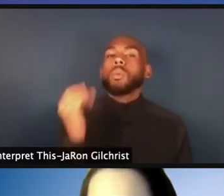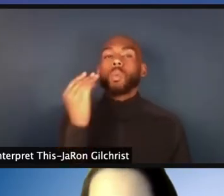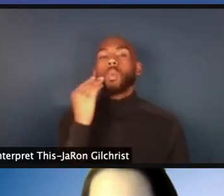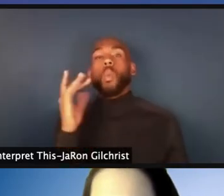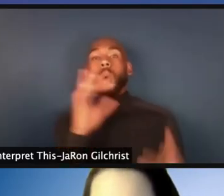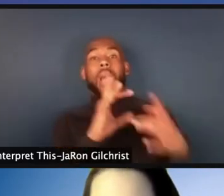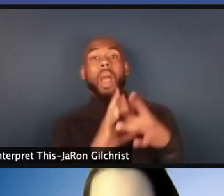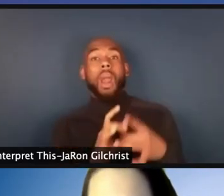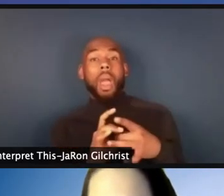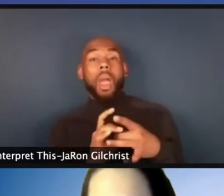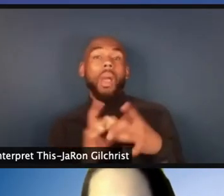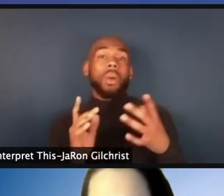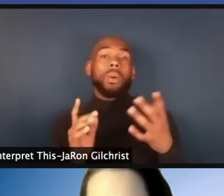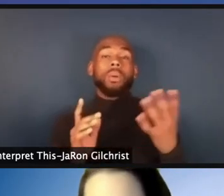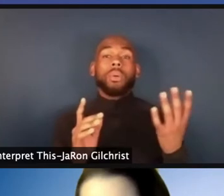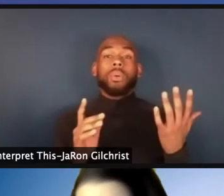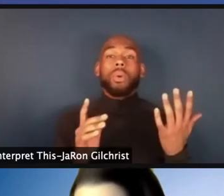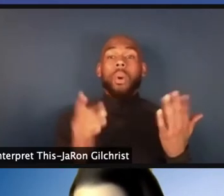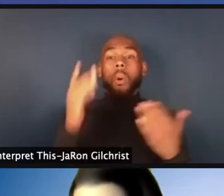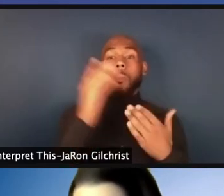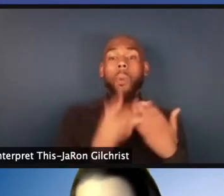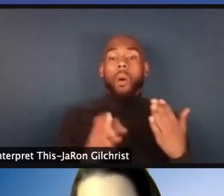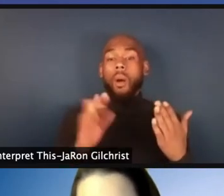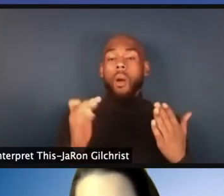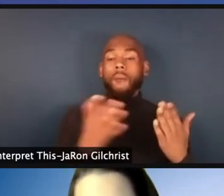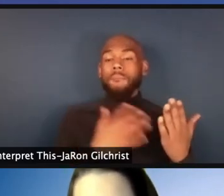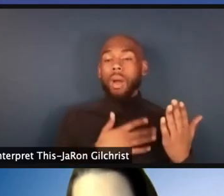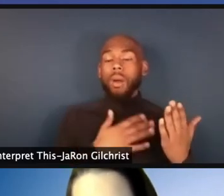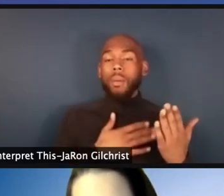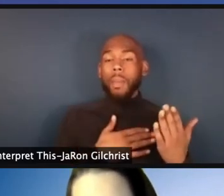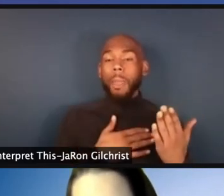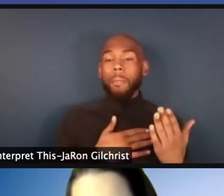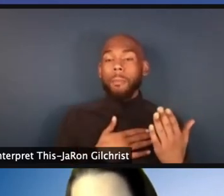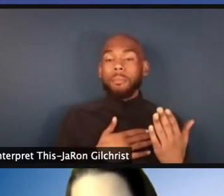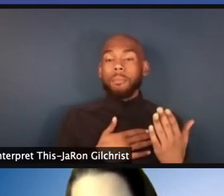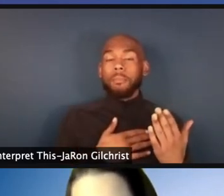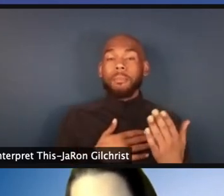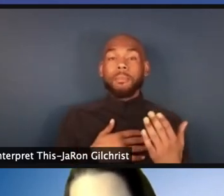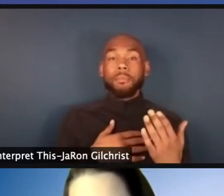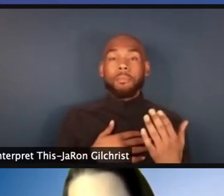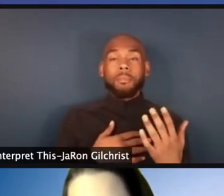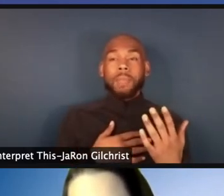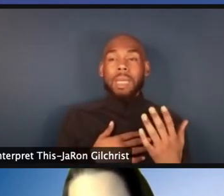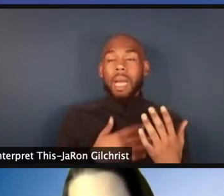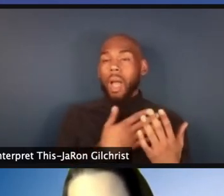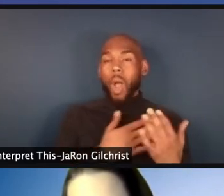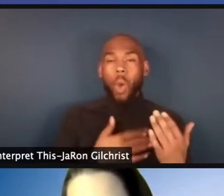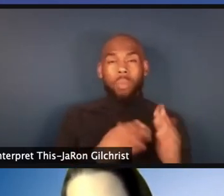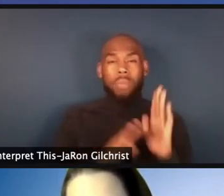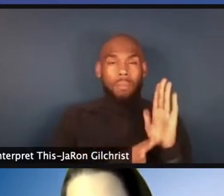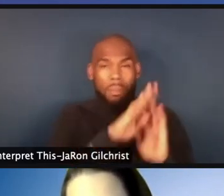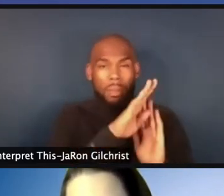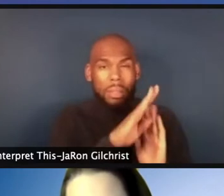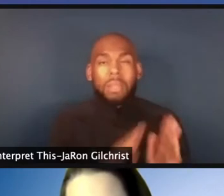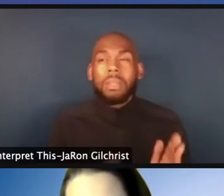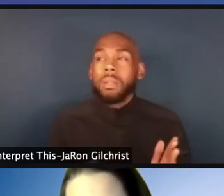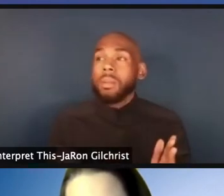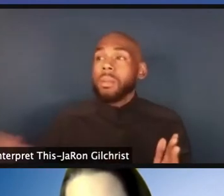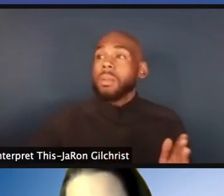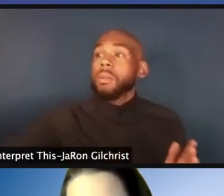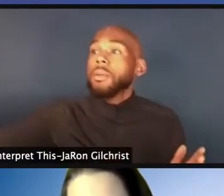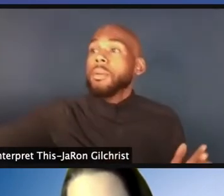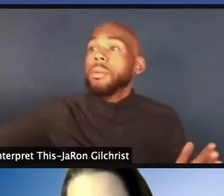point, to, I don't know, as part of our case making too, honestly, that when, you know, I first